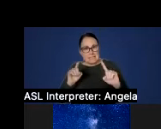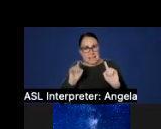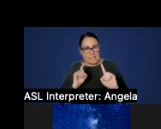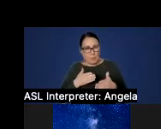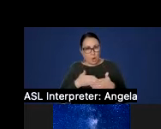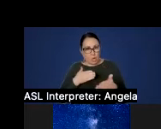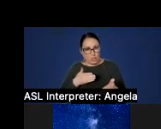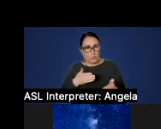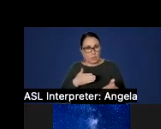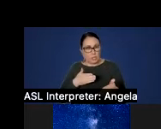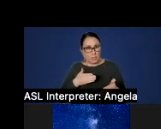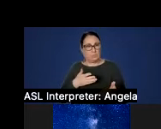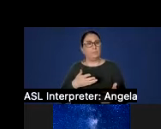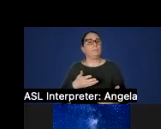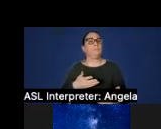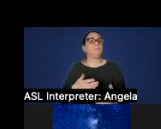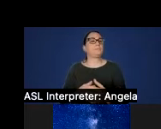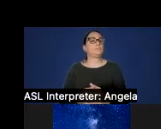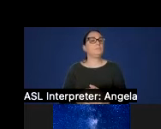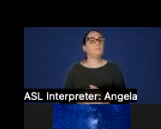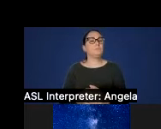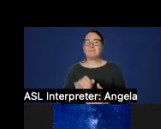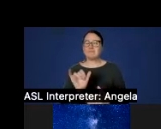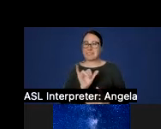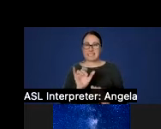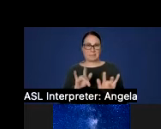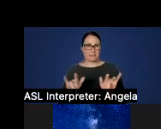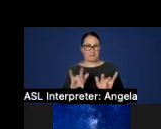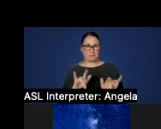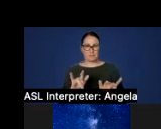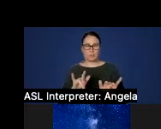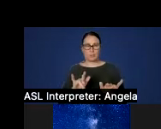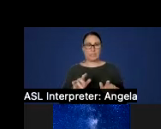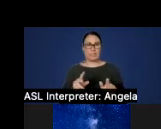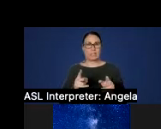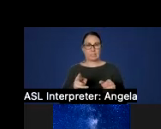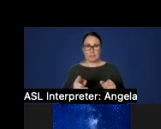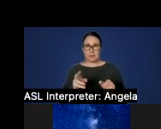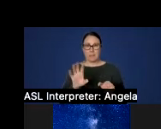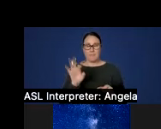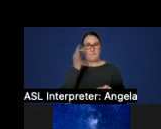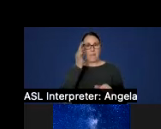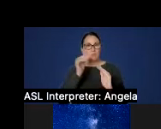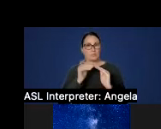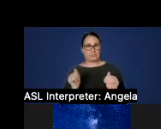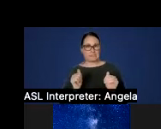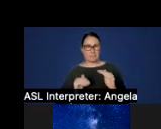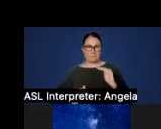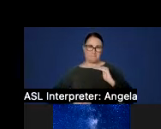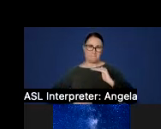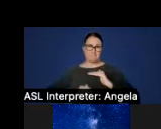in that movie or that clip, for the federal system, the maximum time